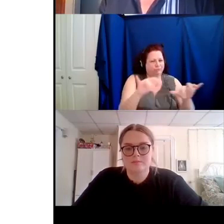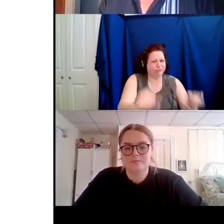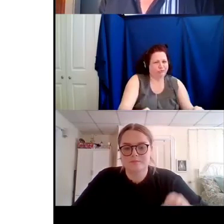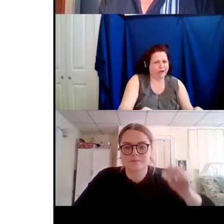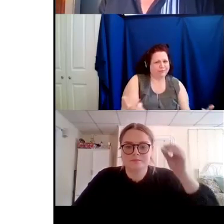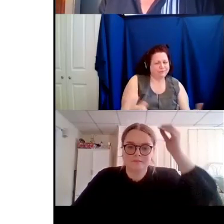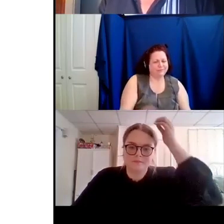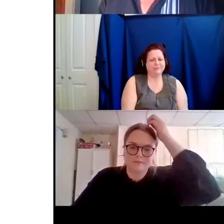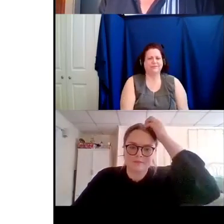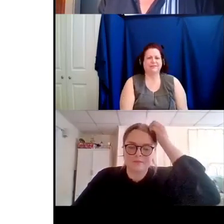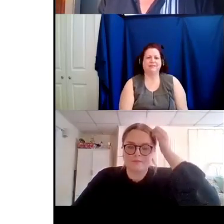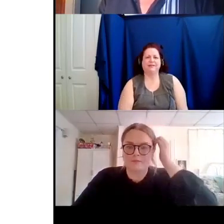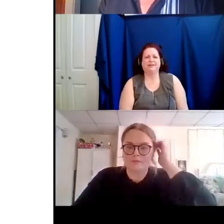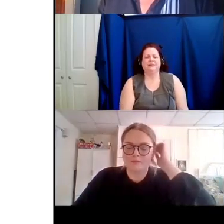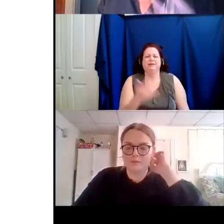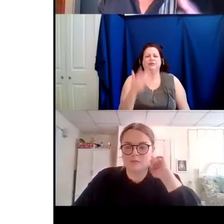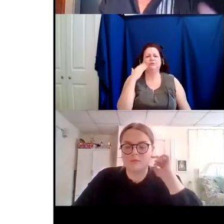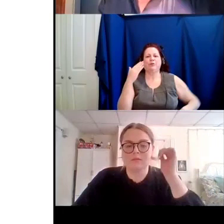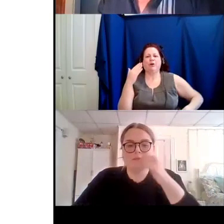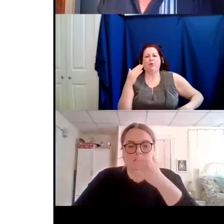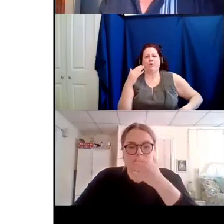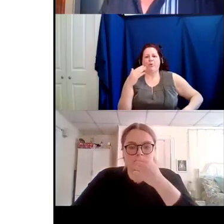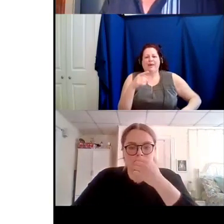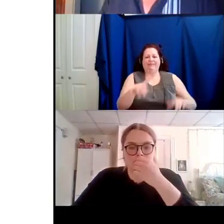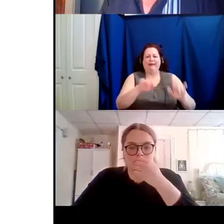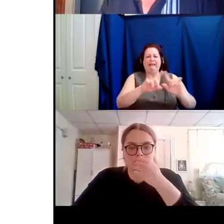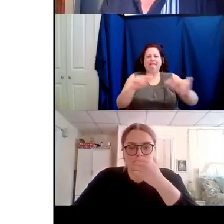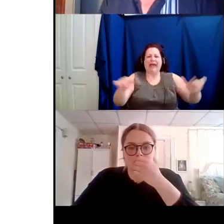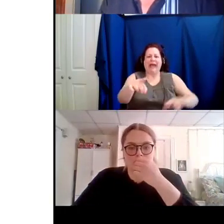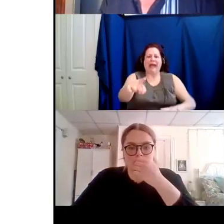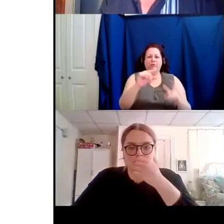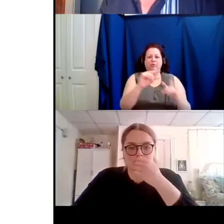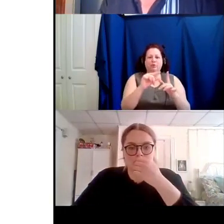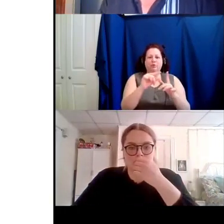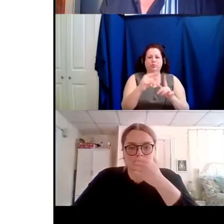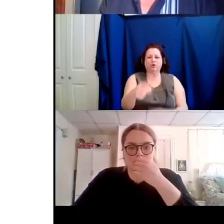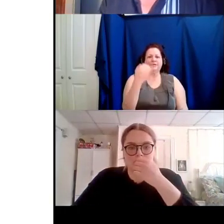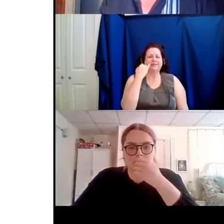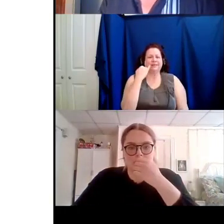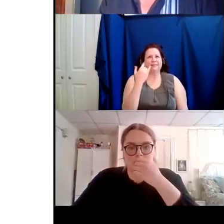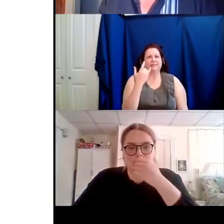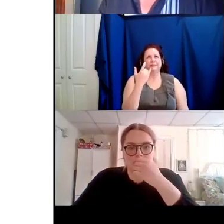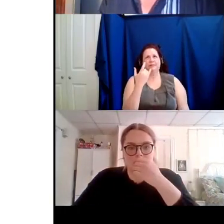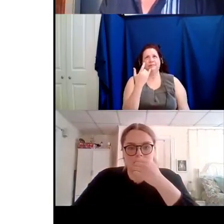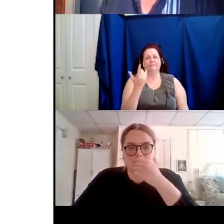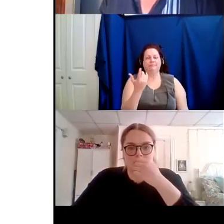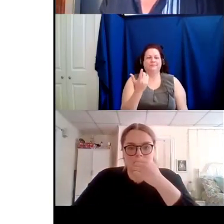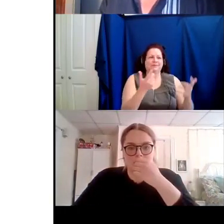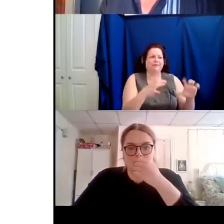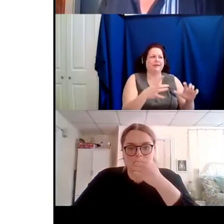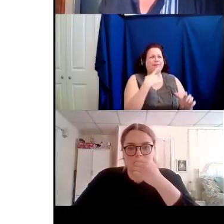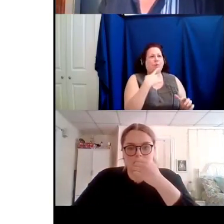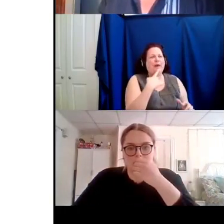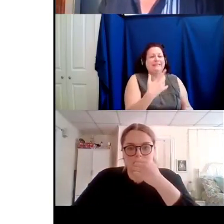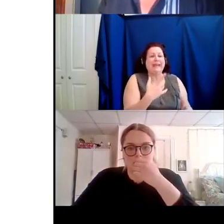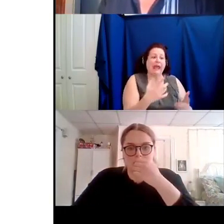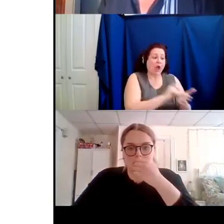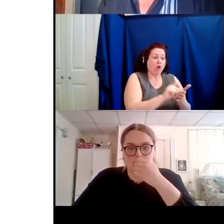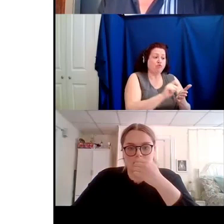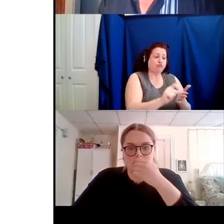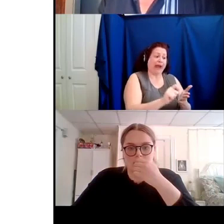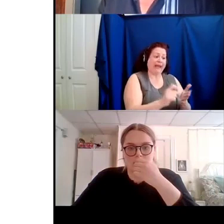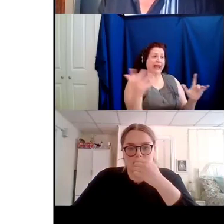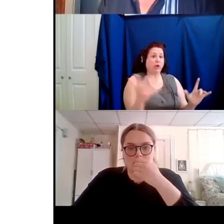Because, you know, this language, if you wanted to write, I don't want to say a winning complaint, but basically, if you want to write a winning